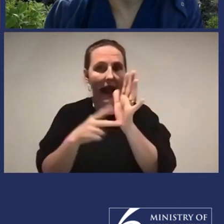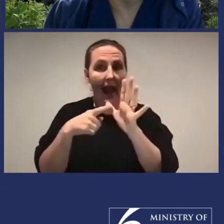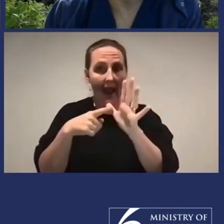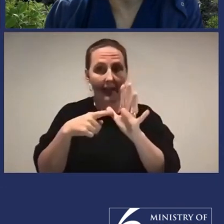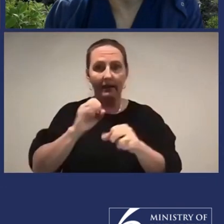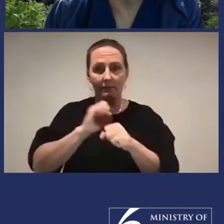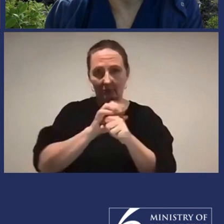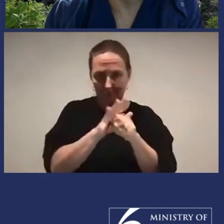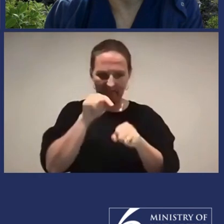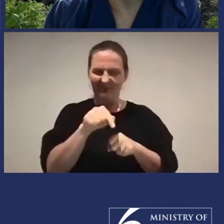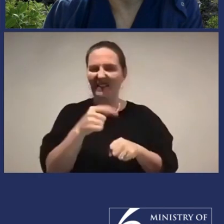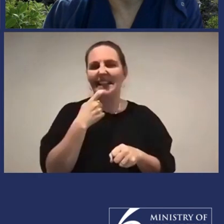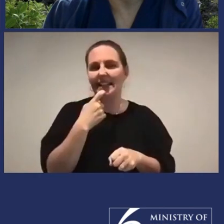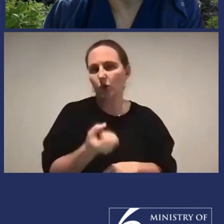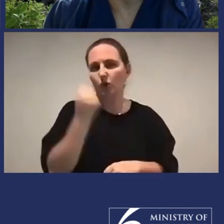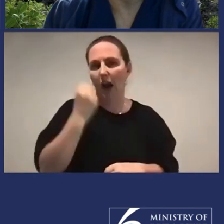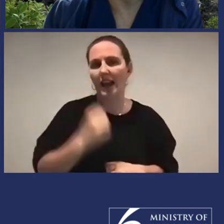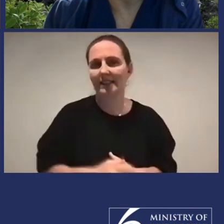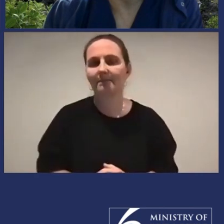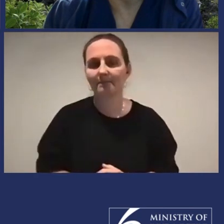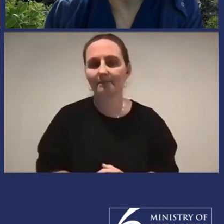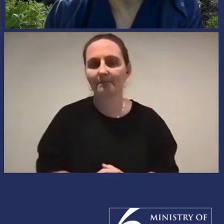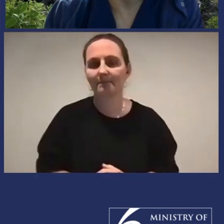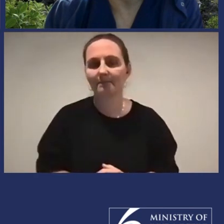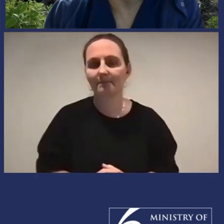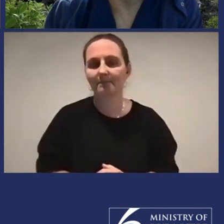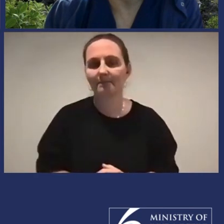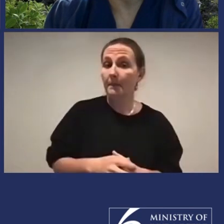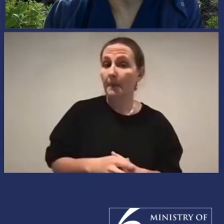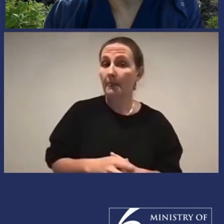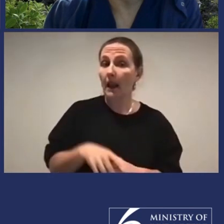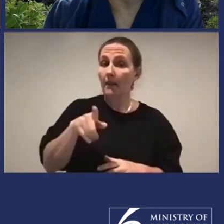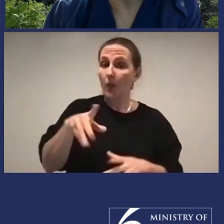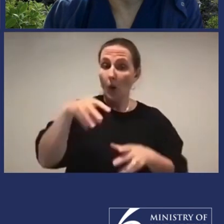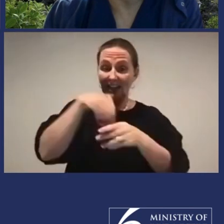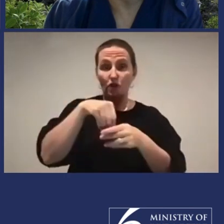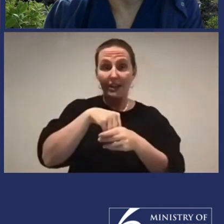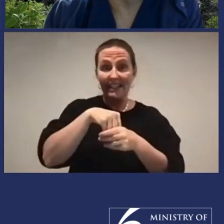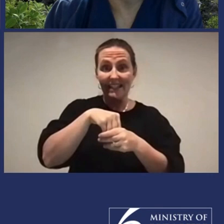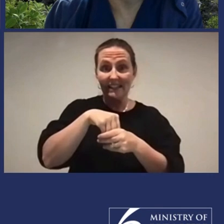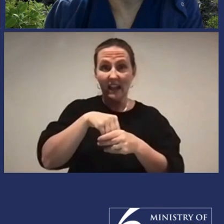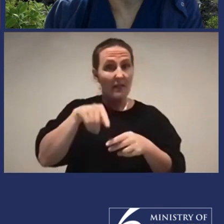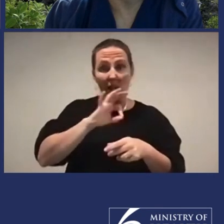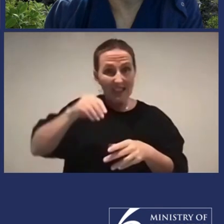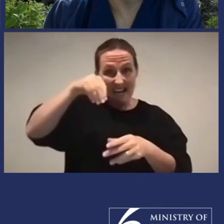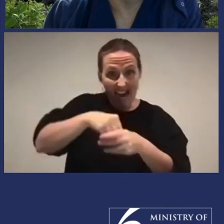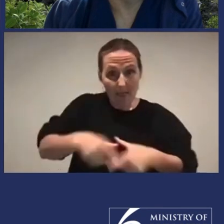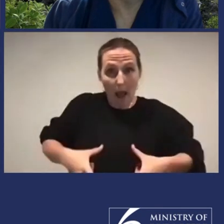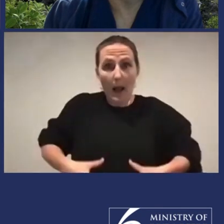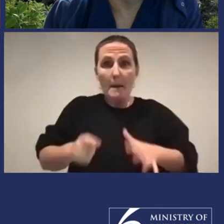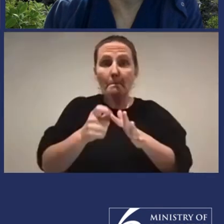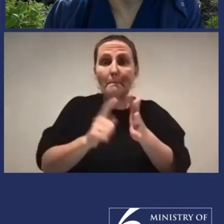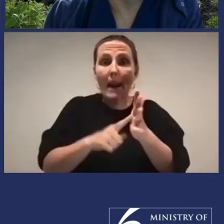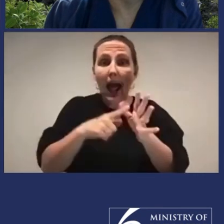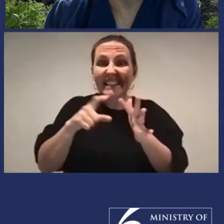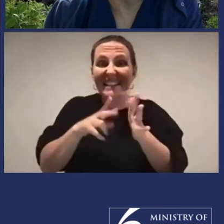that those things that you're talking about, those ingredients, they're not crossing the placenta. There's no evidence to say that that's been